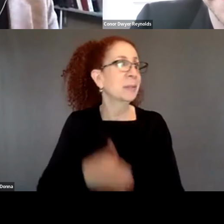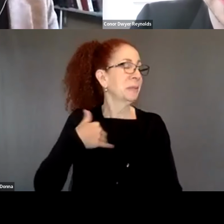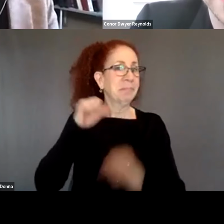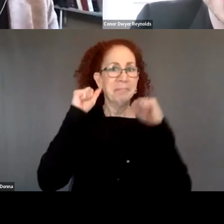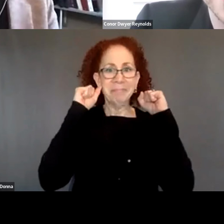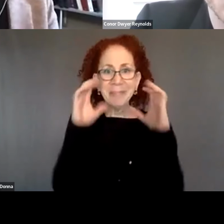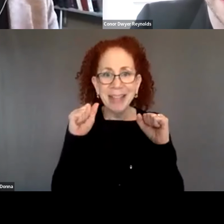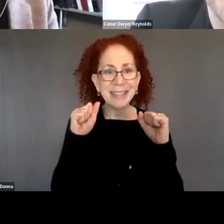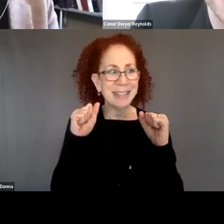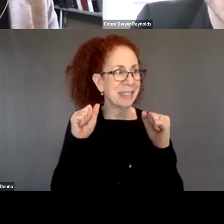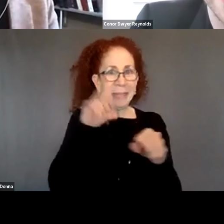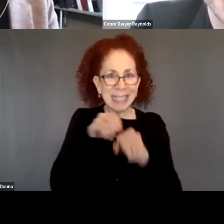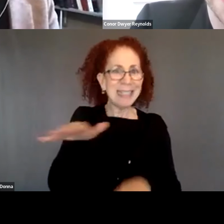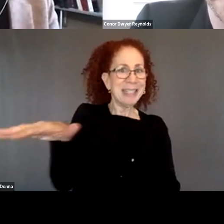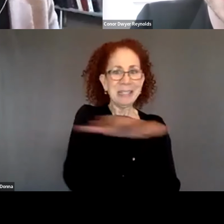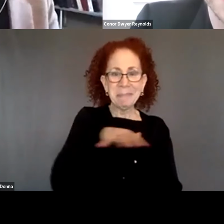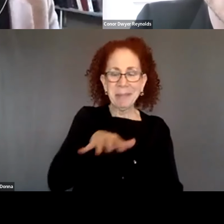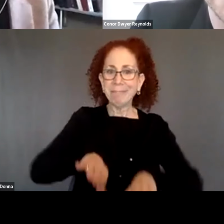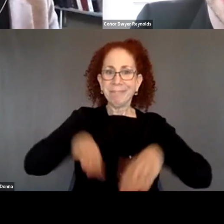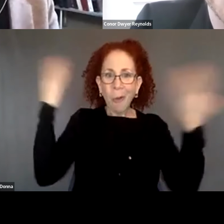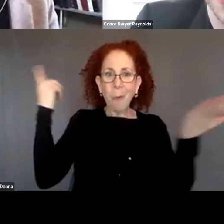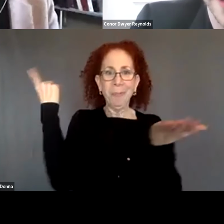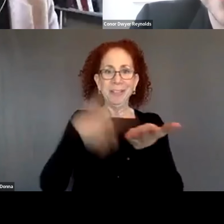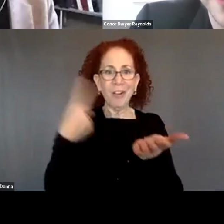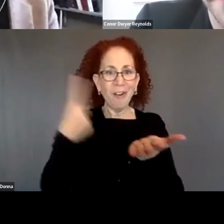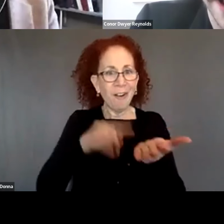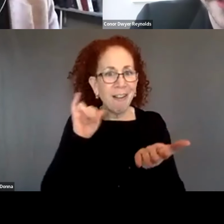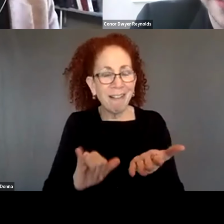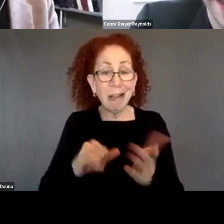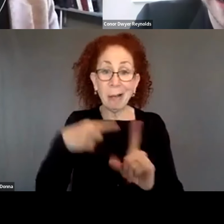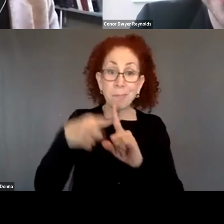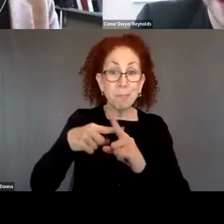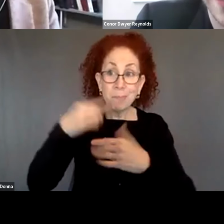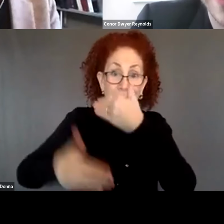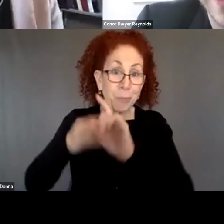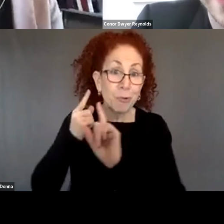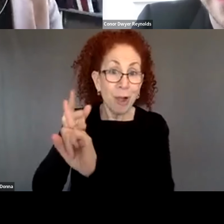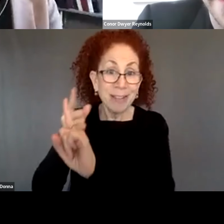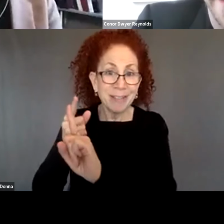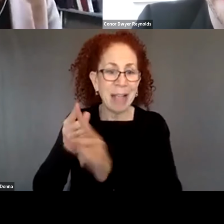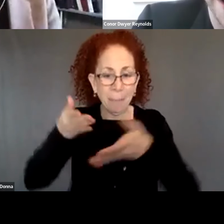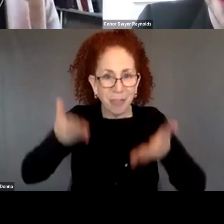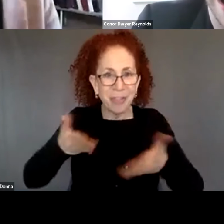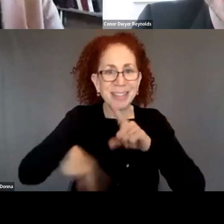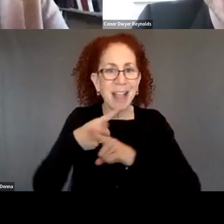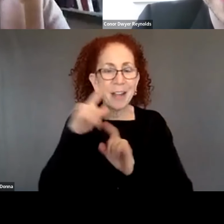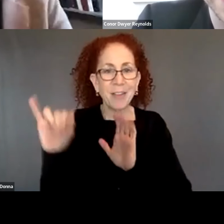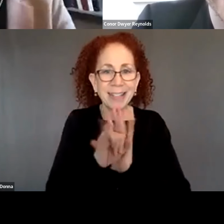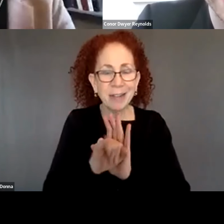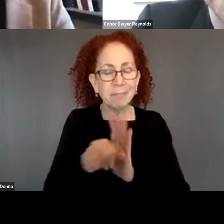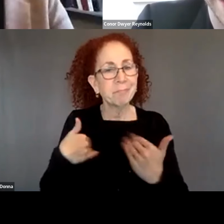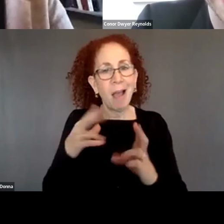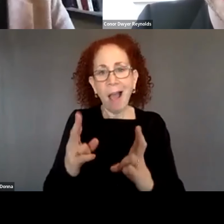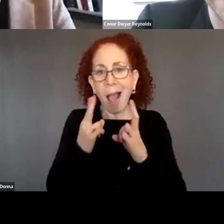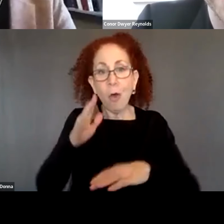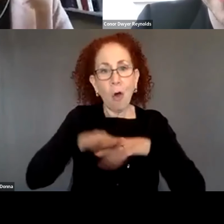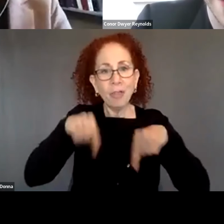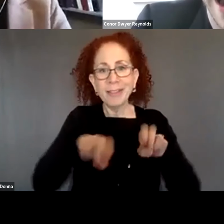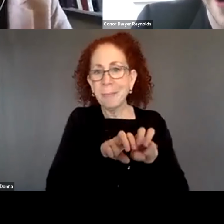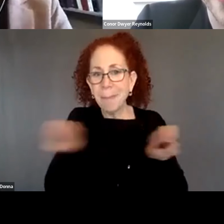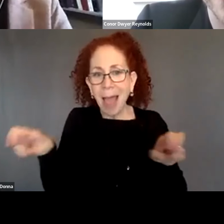be in spaces where we are talking openly and progressively about this kind of identity. I'm honored to be serving on this panel